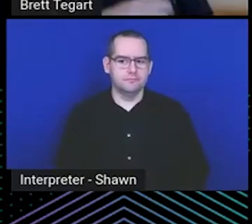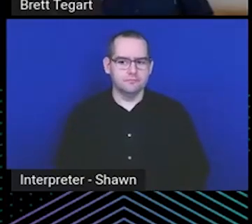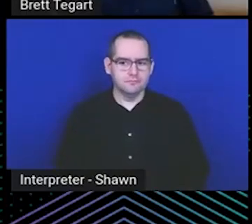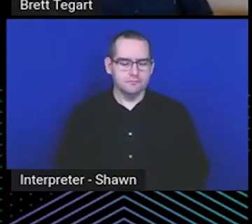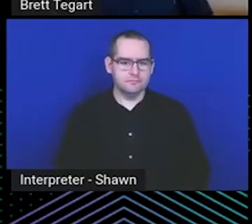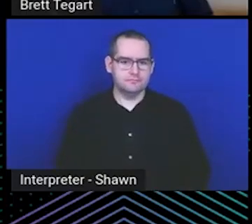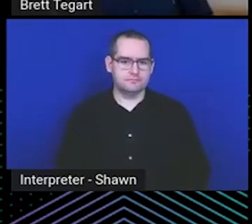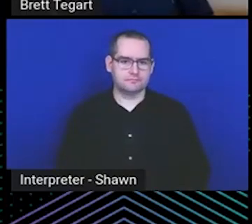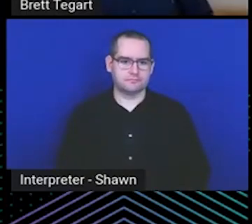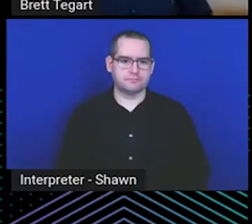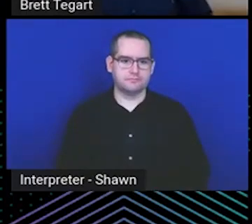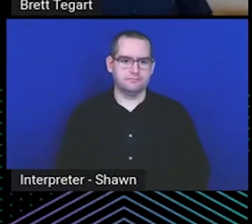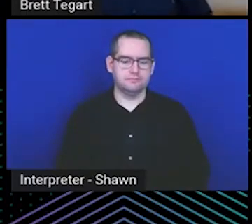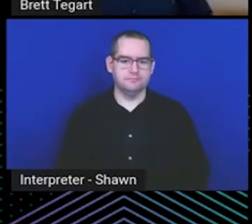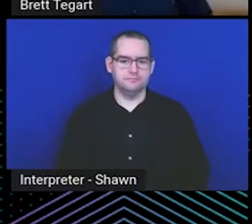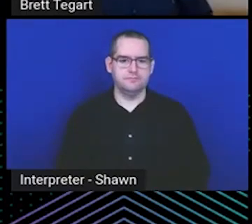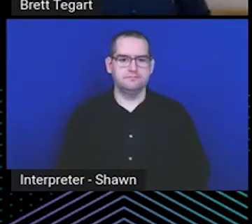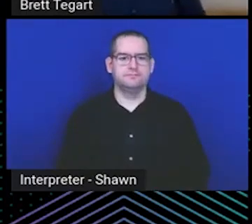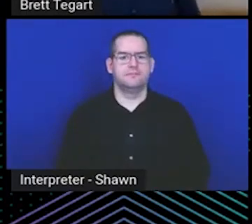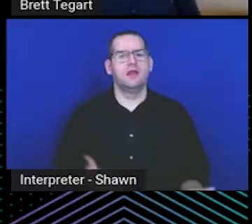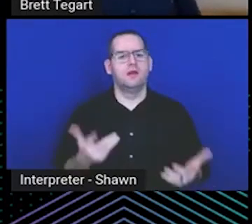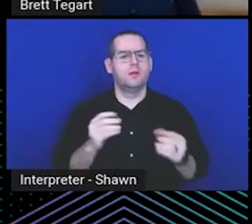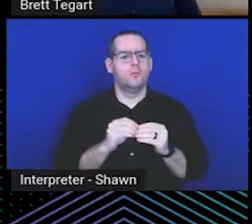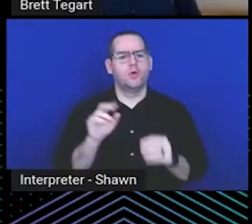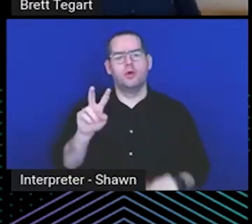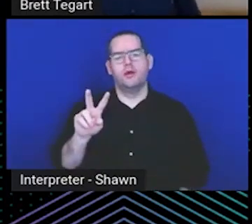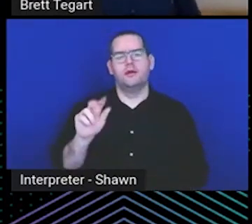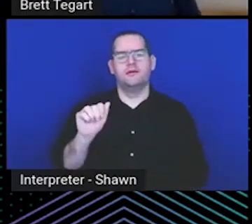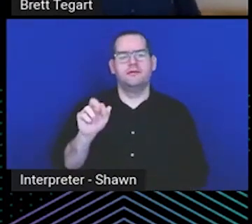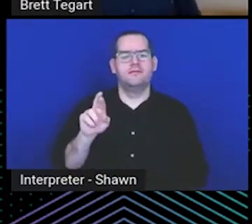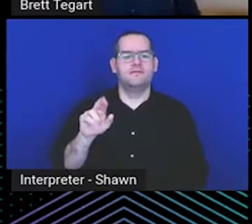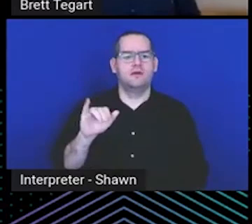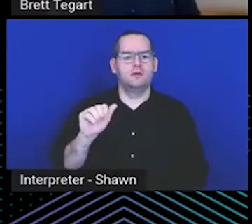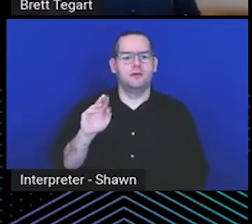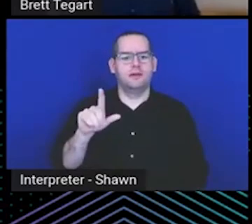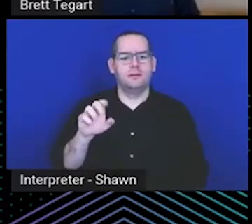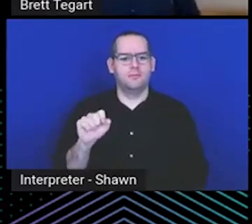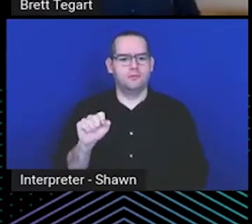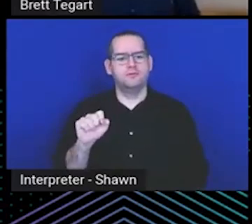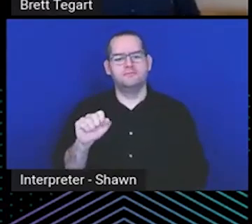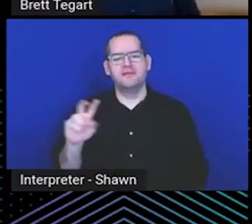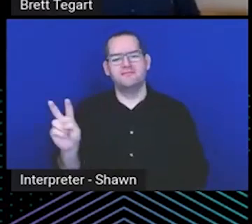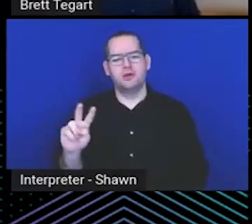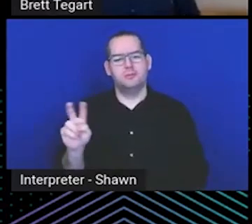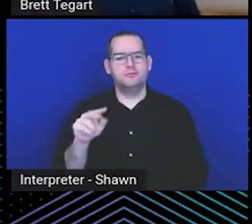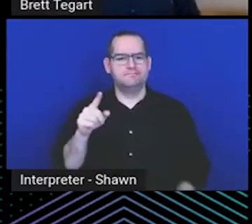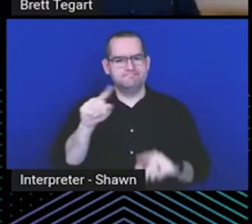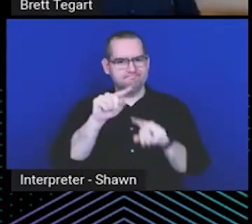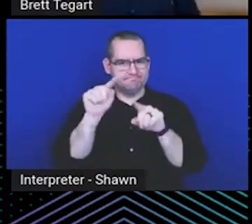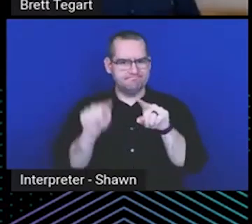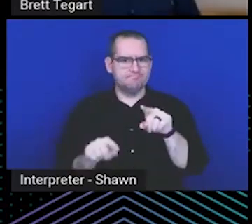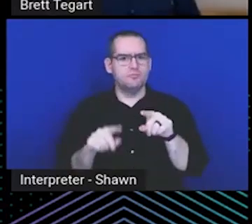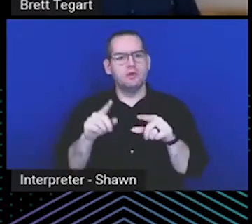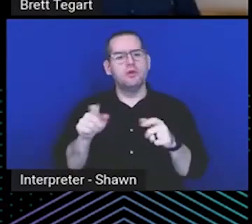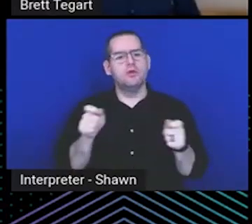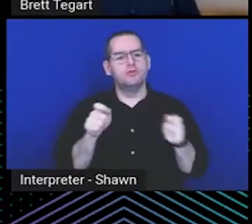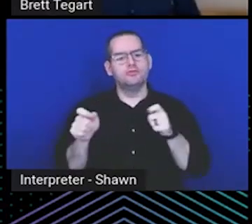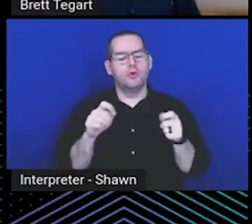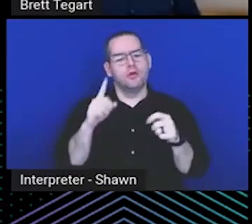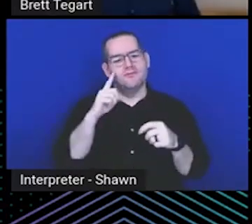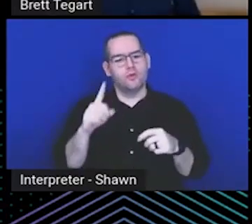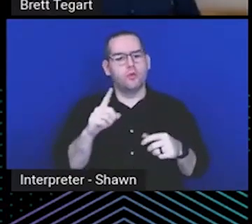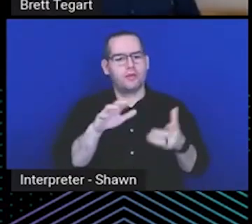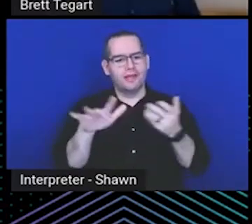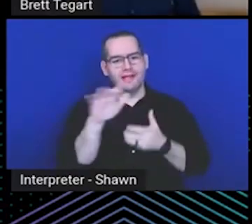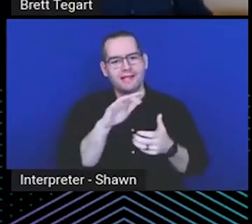Here's an example of the variables. And variables are very important in this kind of system because they're effectively the control interface to the cloud module that you're